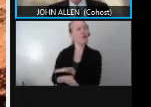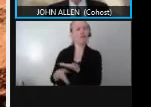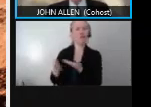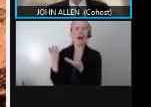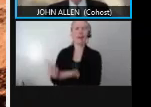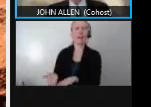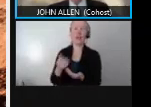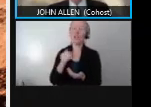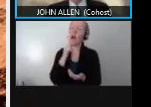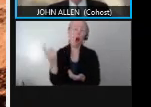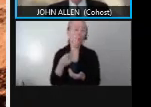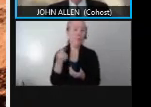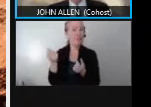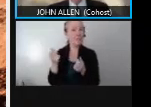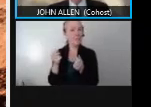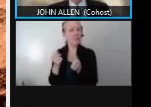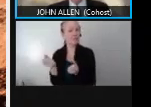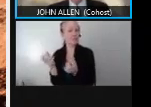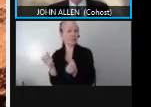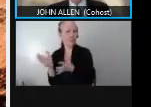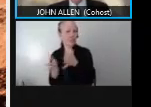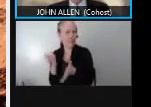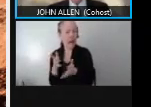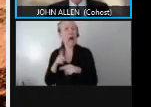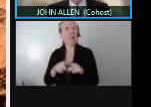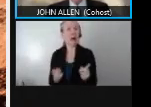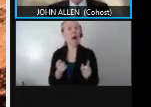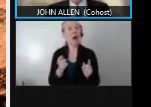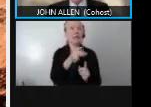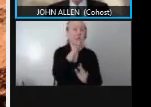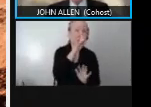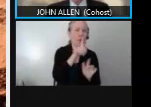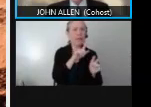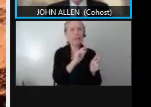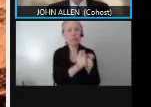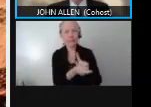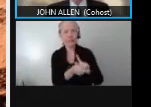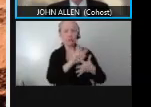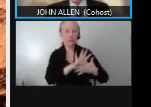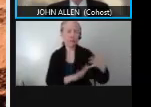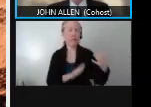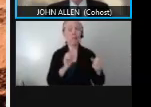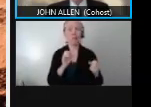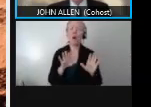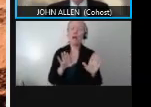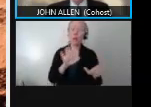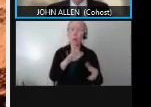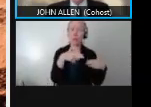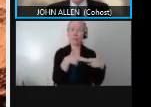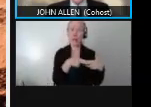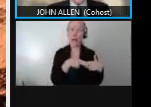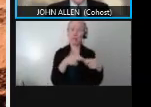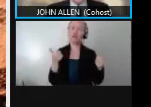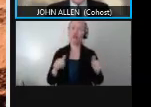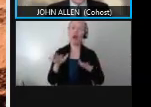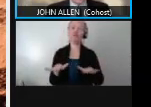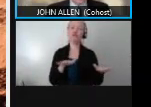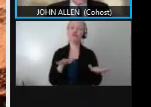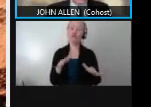sign language, but interpretation of our comments. So try not to blaze through your slides. I realize timing is an